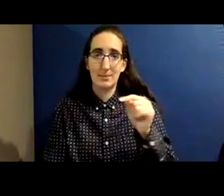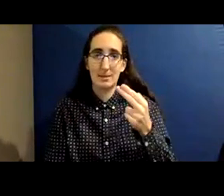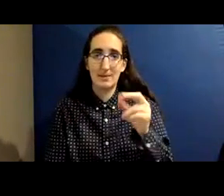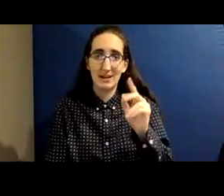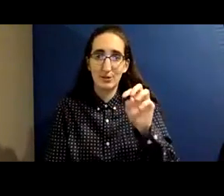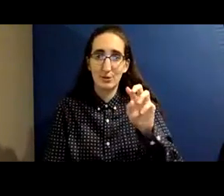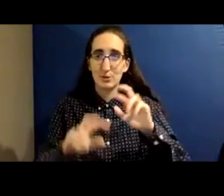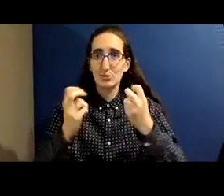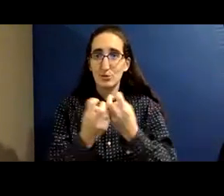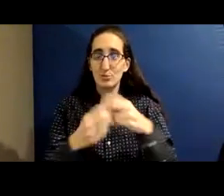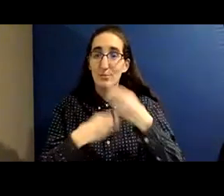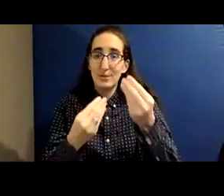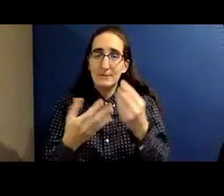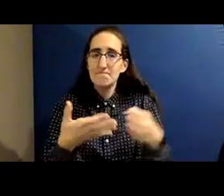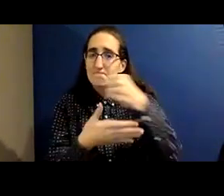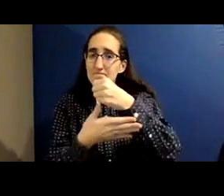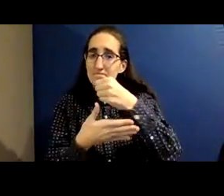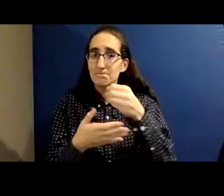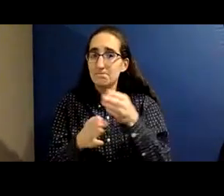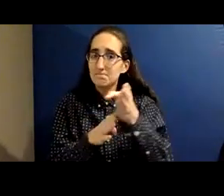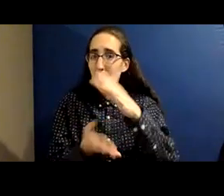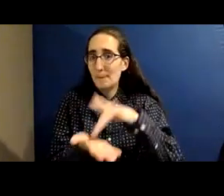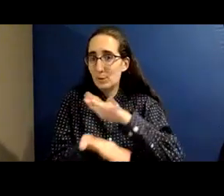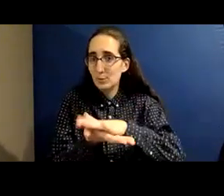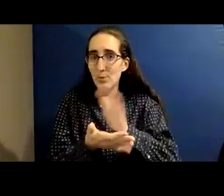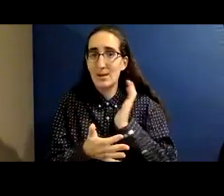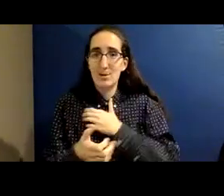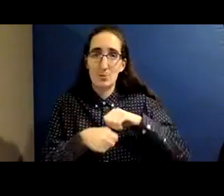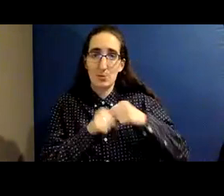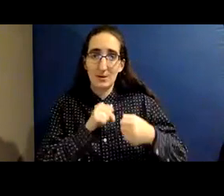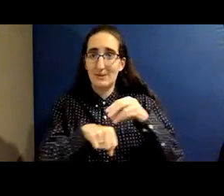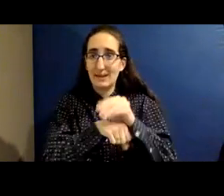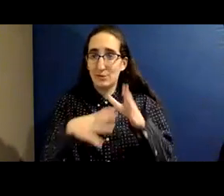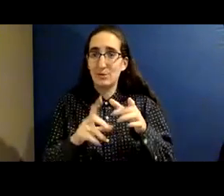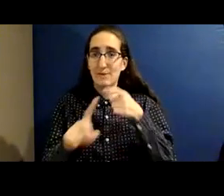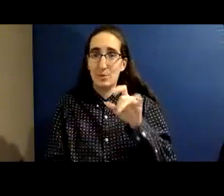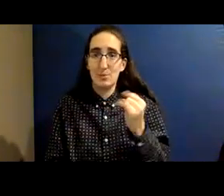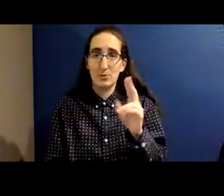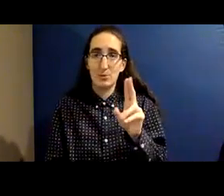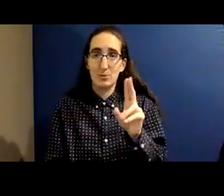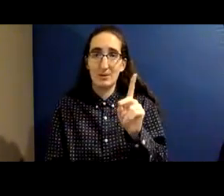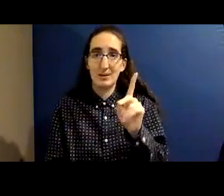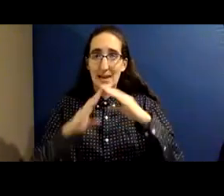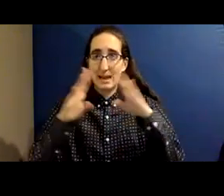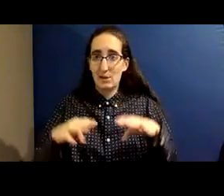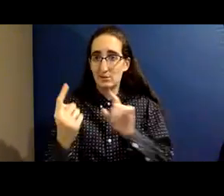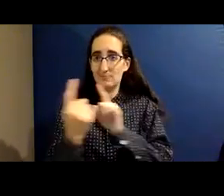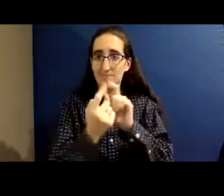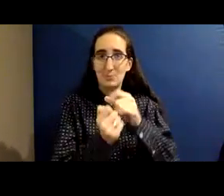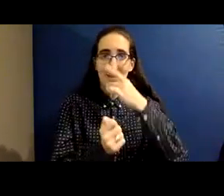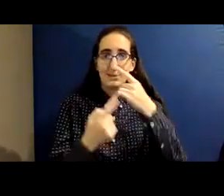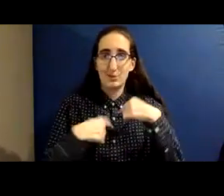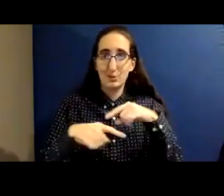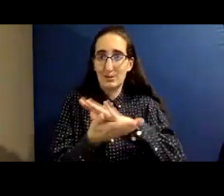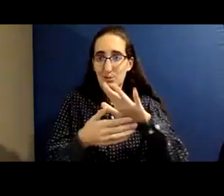are provided primarily in middle schools, where our grief counselors from Judi's House meet with kids during the school day, which allows us